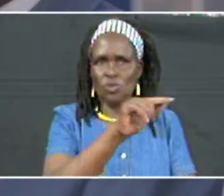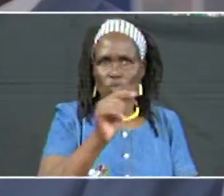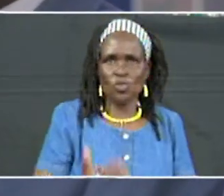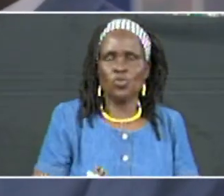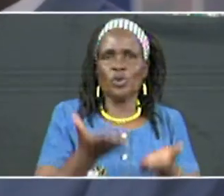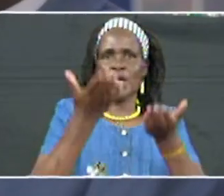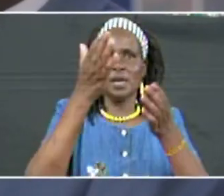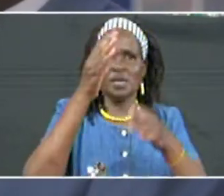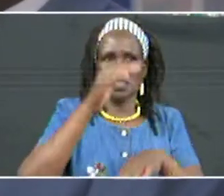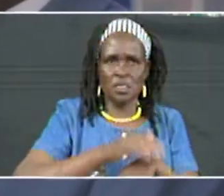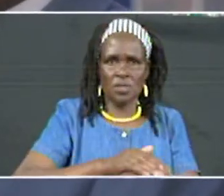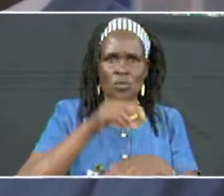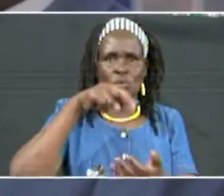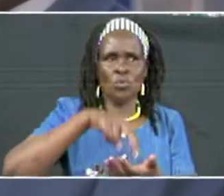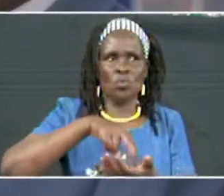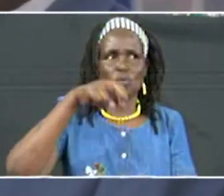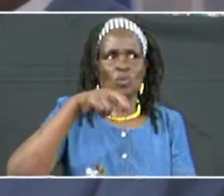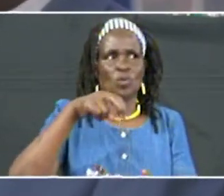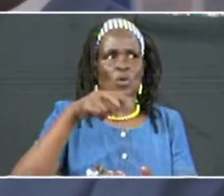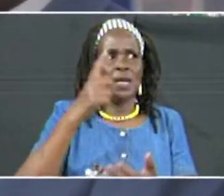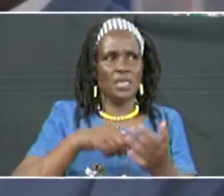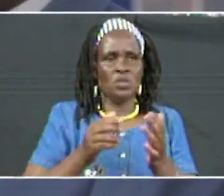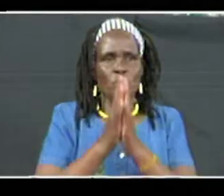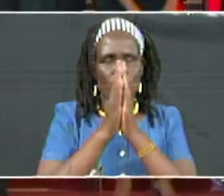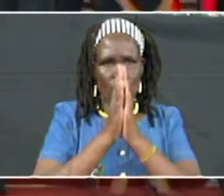feet that we pray with you.